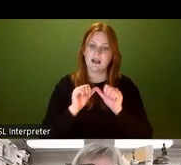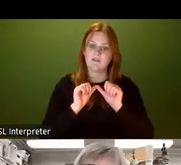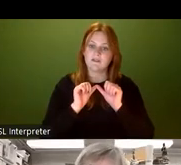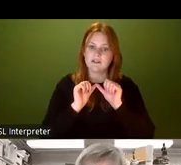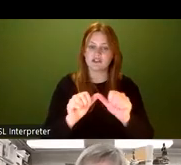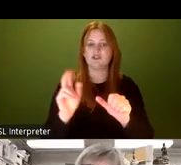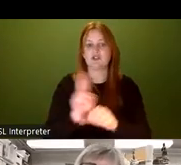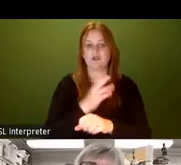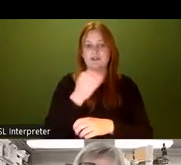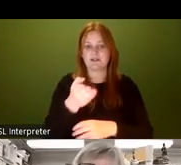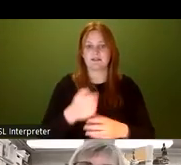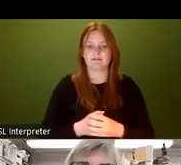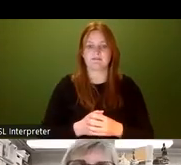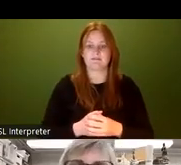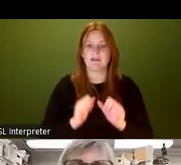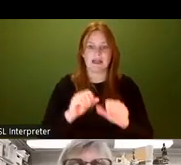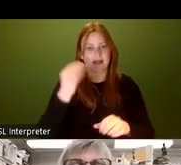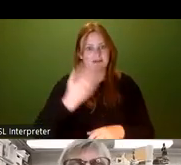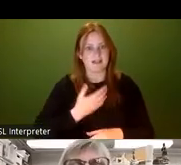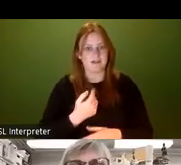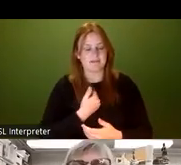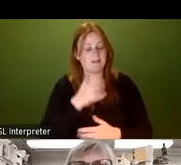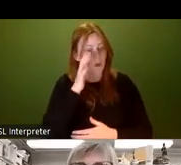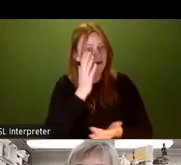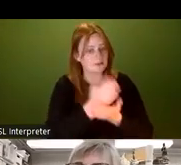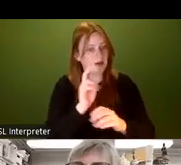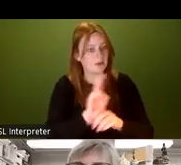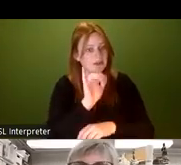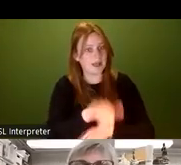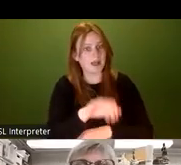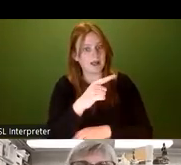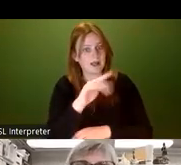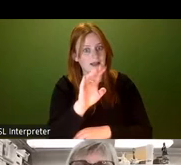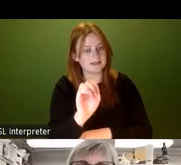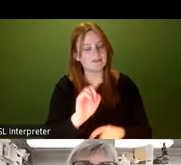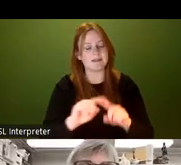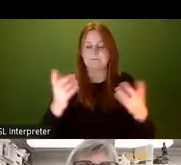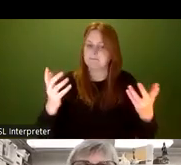keep telling myself I'm going to stop, but it does relate to